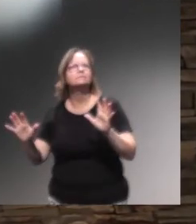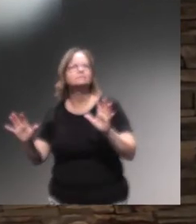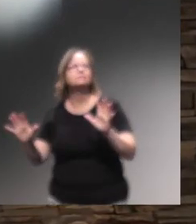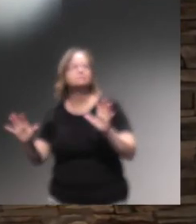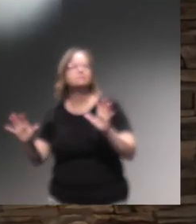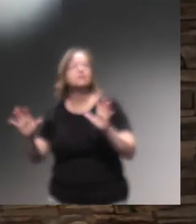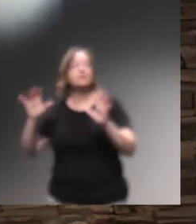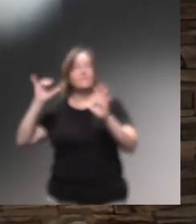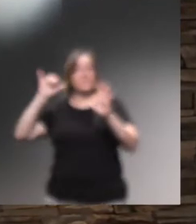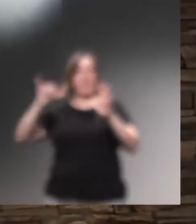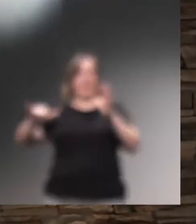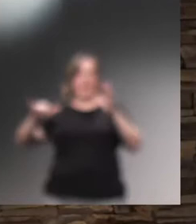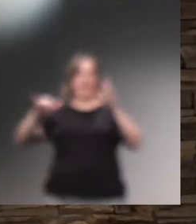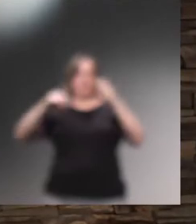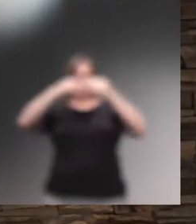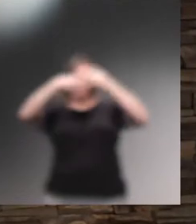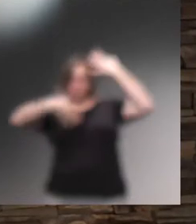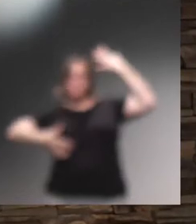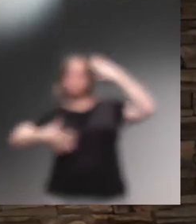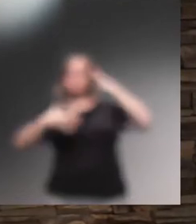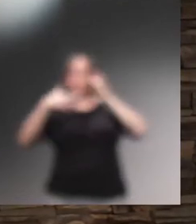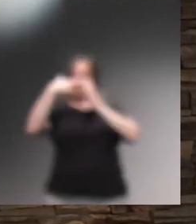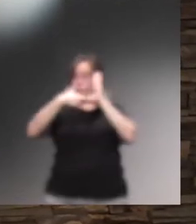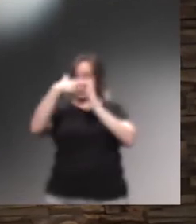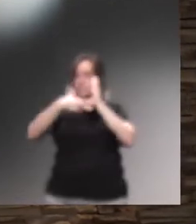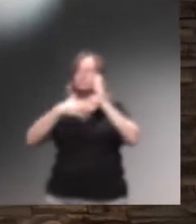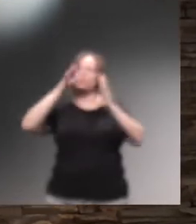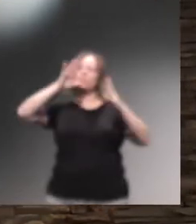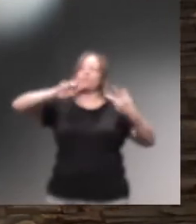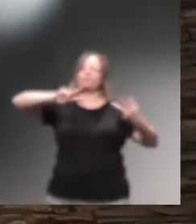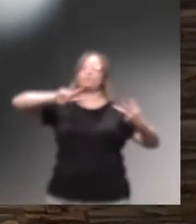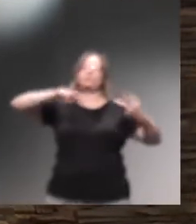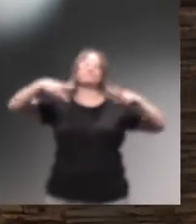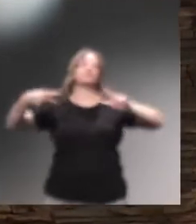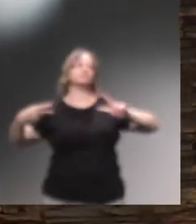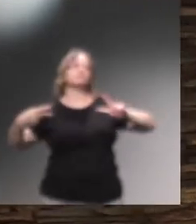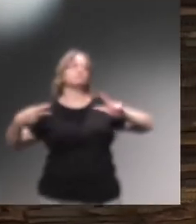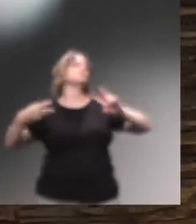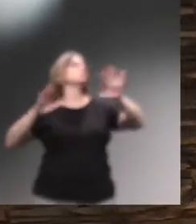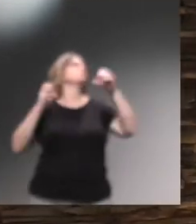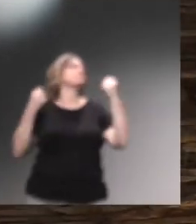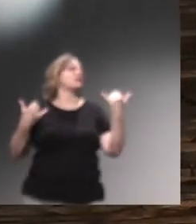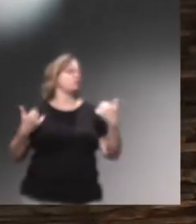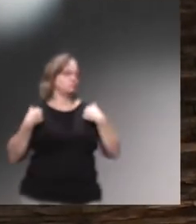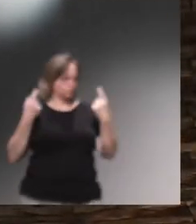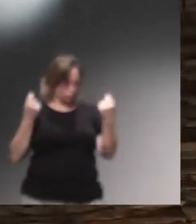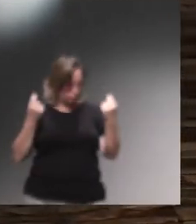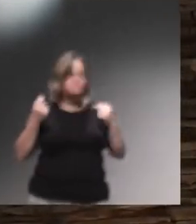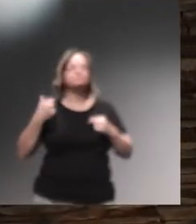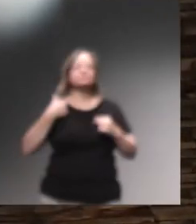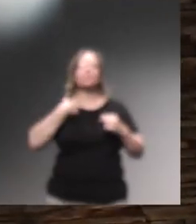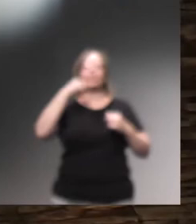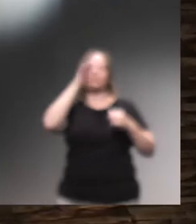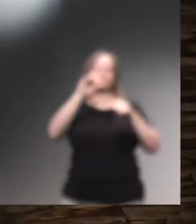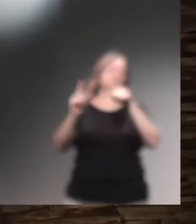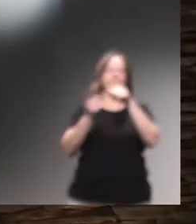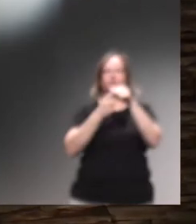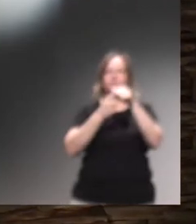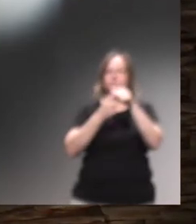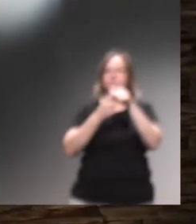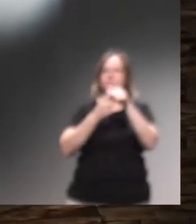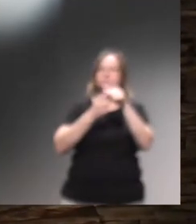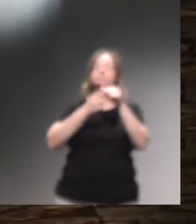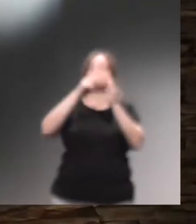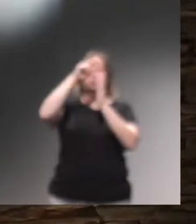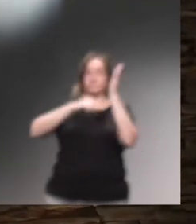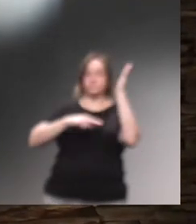imperial rules. And so I'm going to go now and read through the Gospel